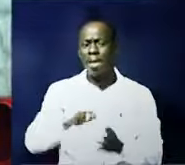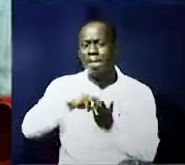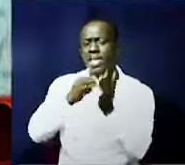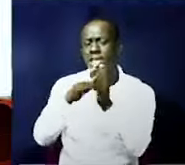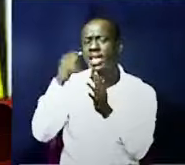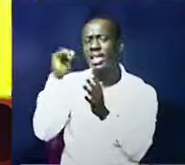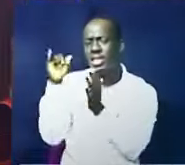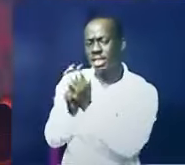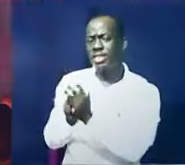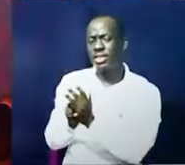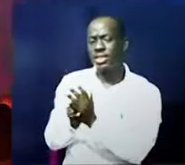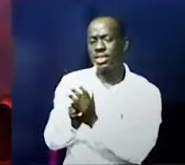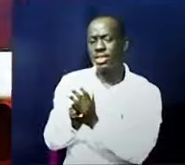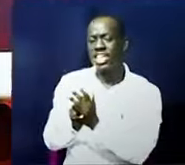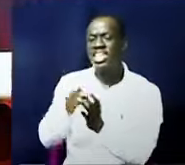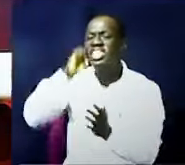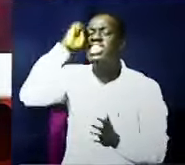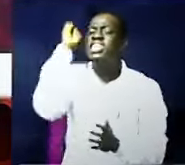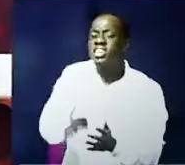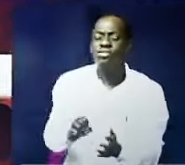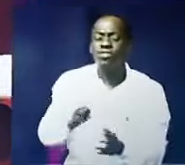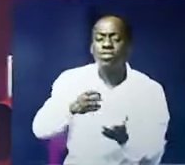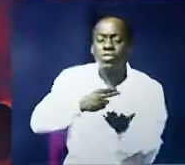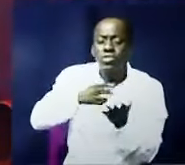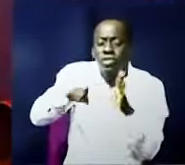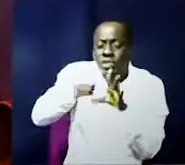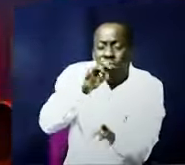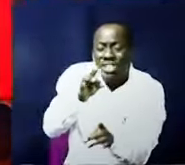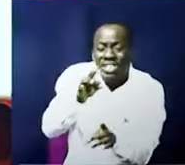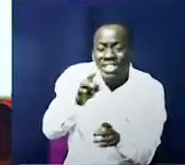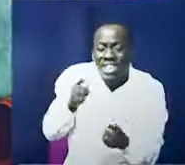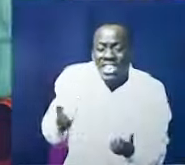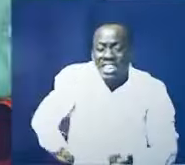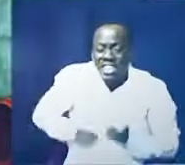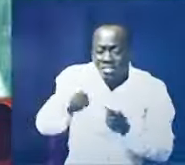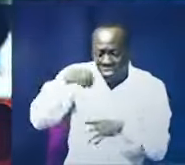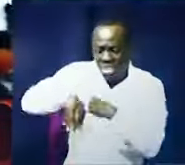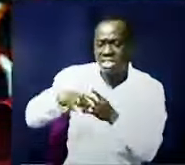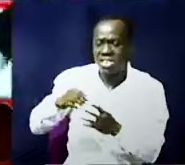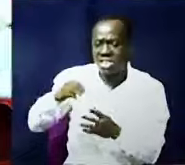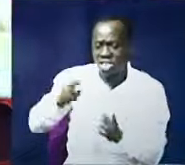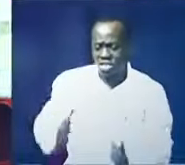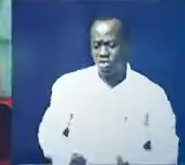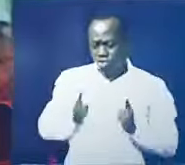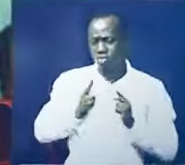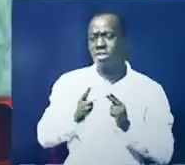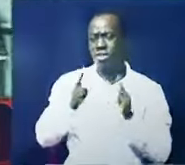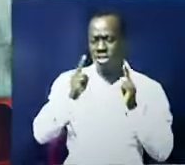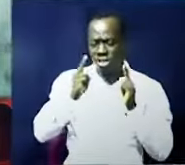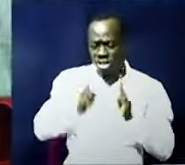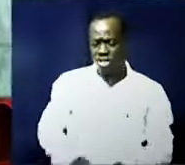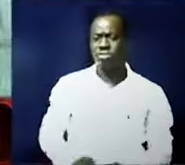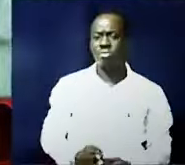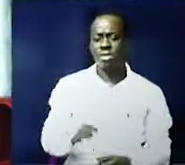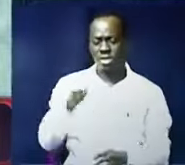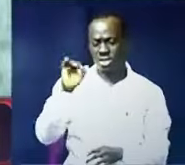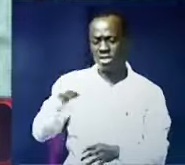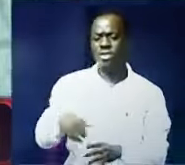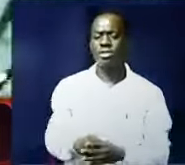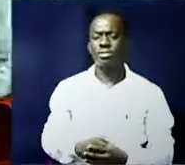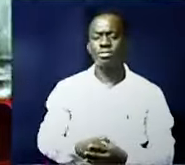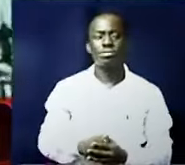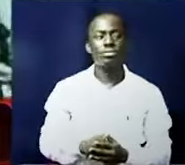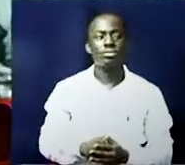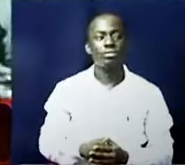beings. And they come to church with them. Now, what they want about, sorry. Ordinary churches will not be able to exercise